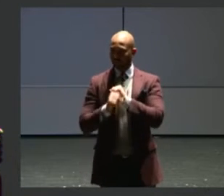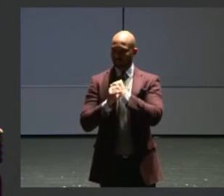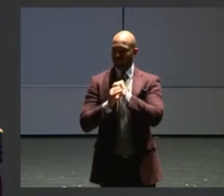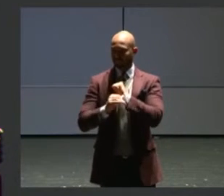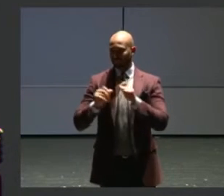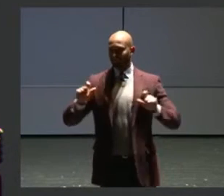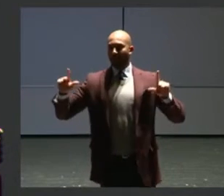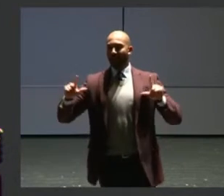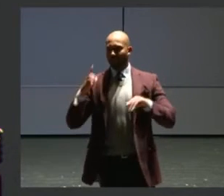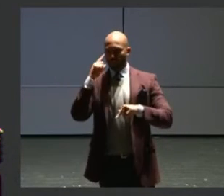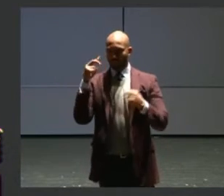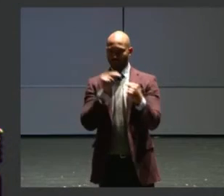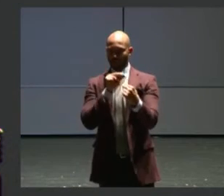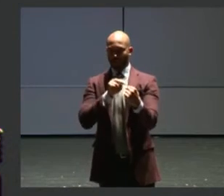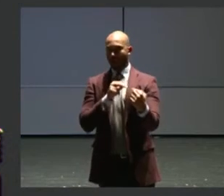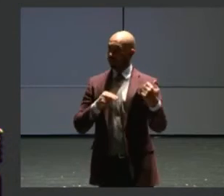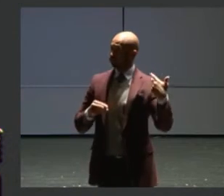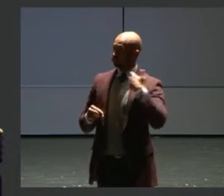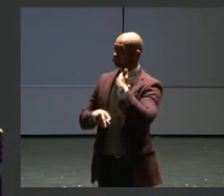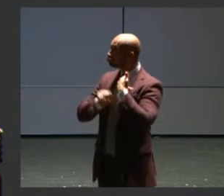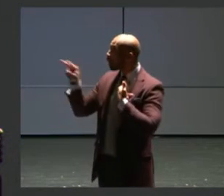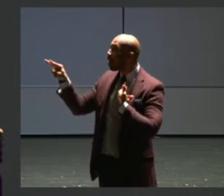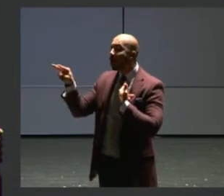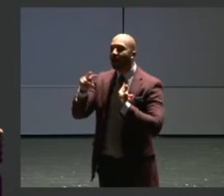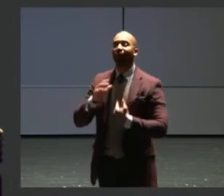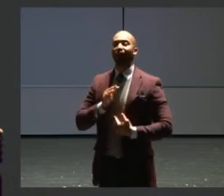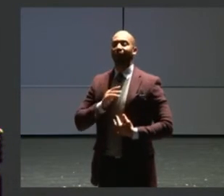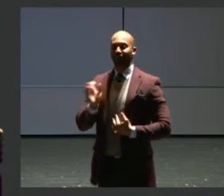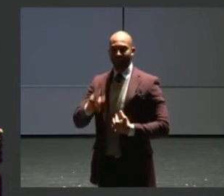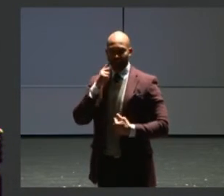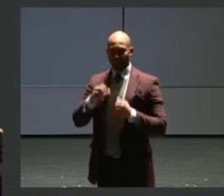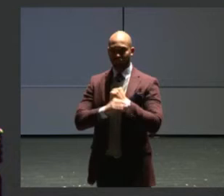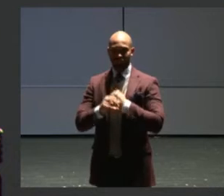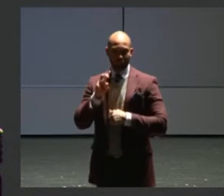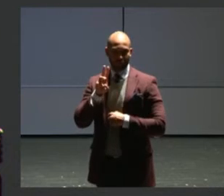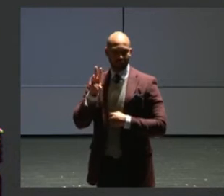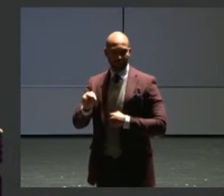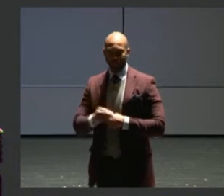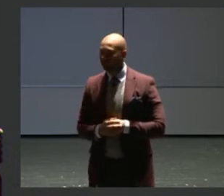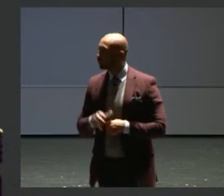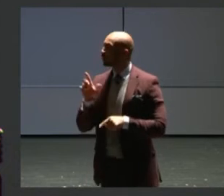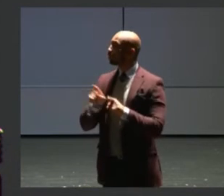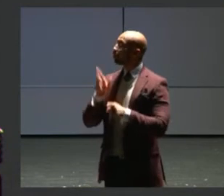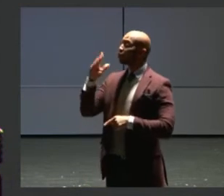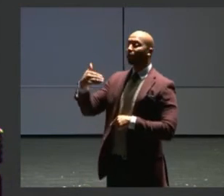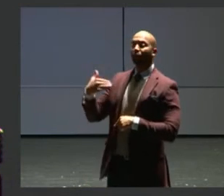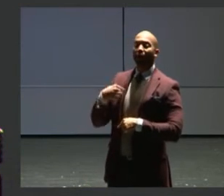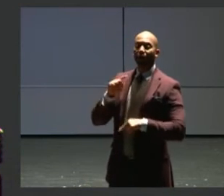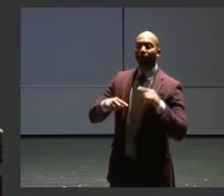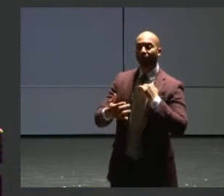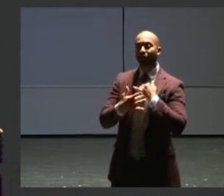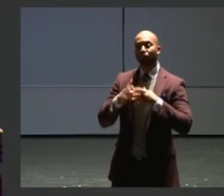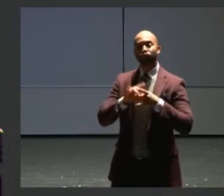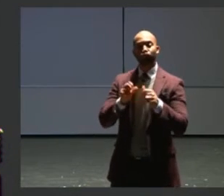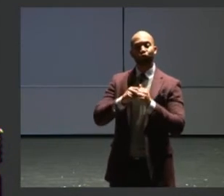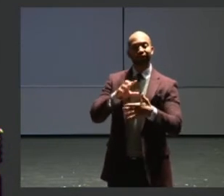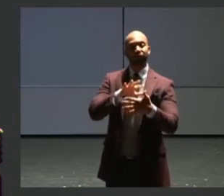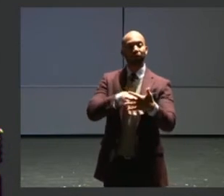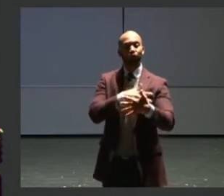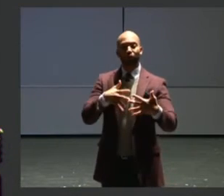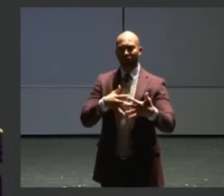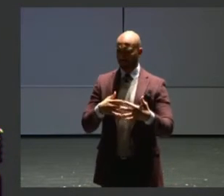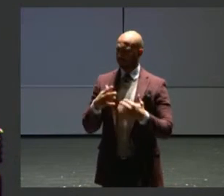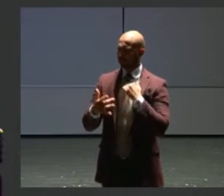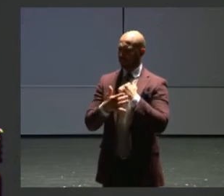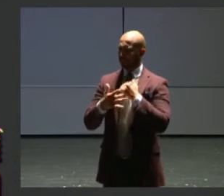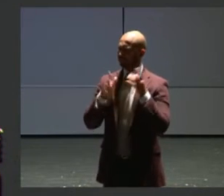earlier, enhanced our advising services and brought in more technology tools for scheduling. You'd be amazed at how much technology is